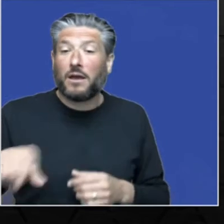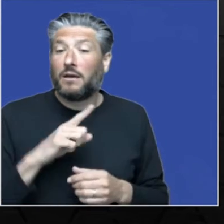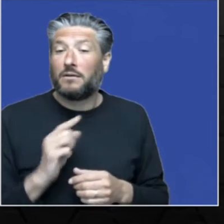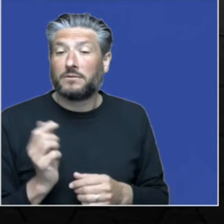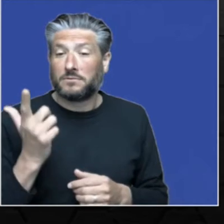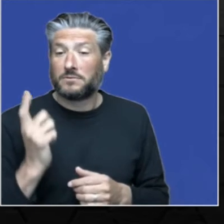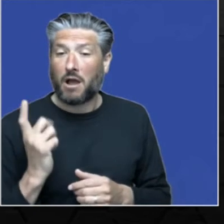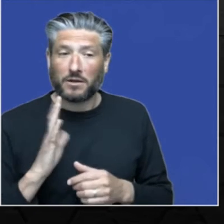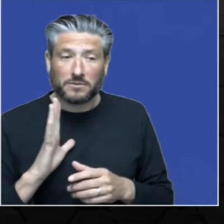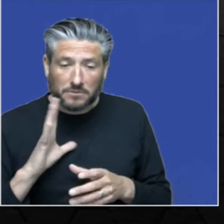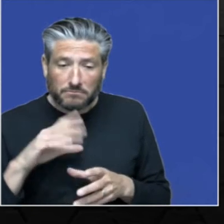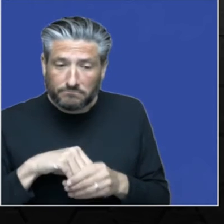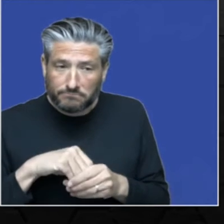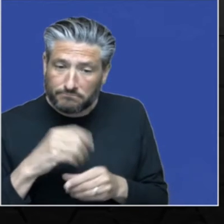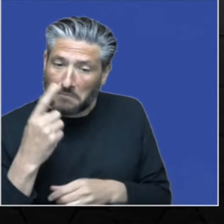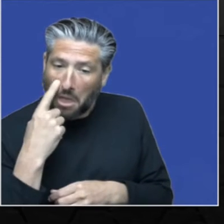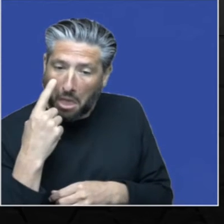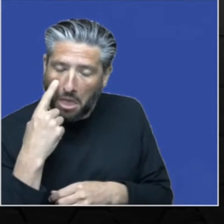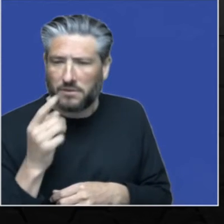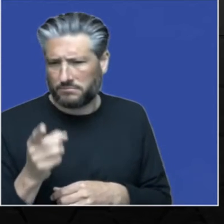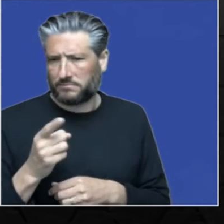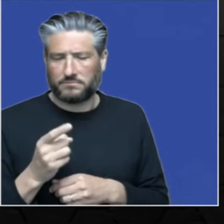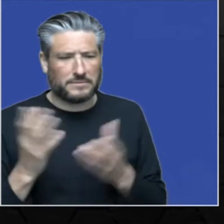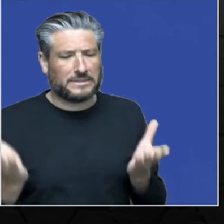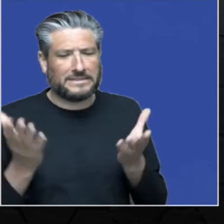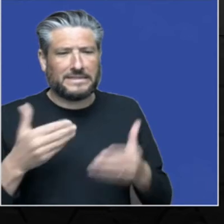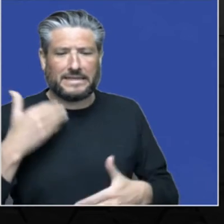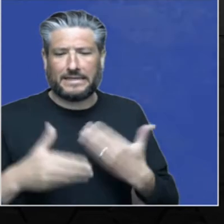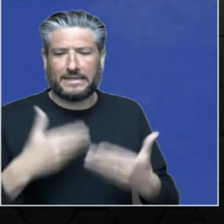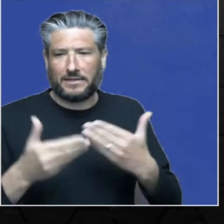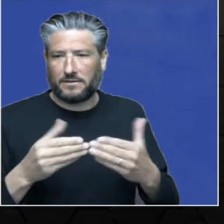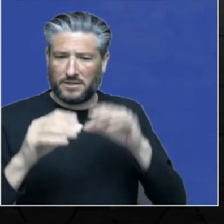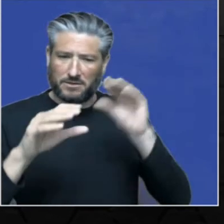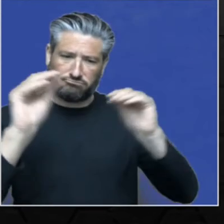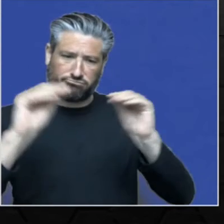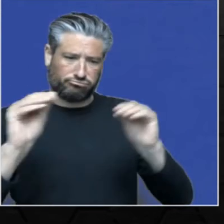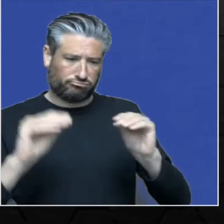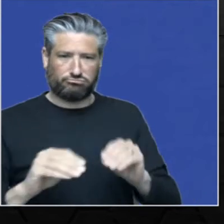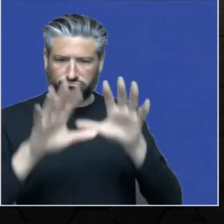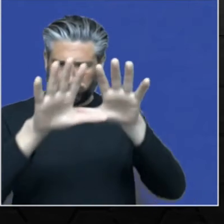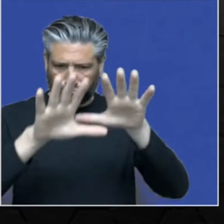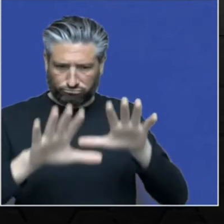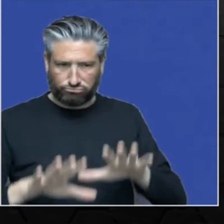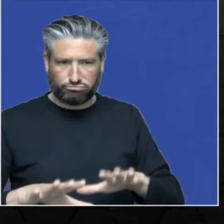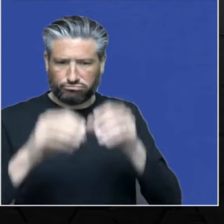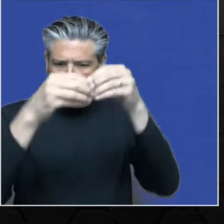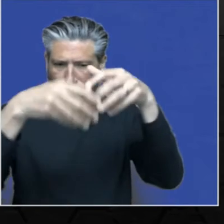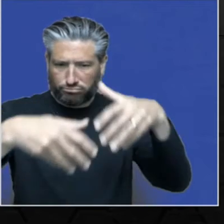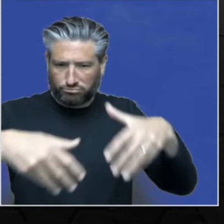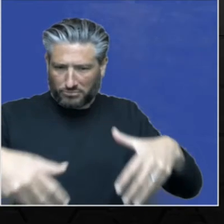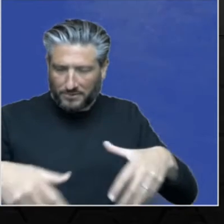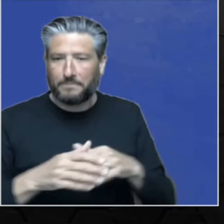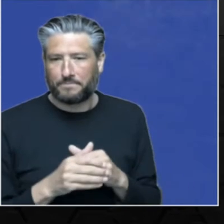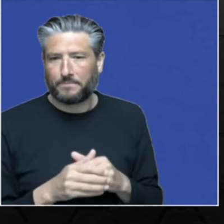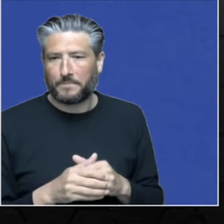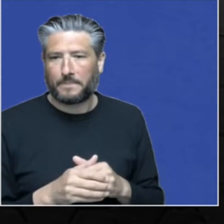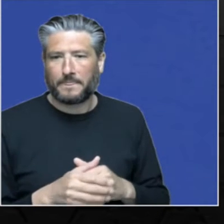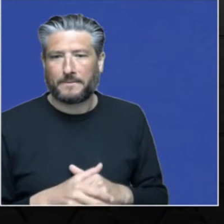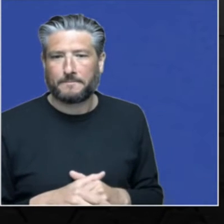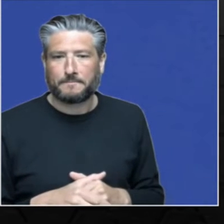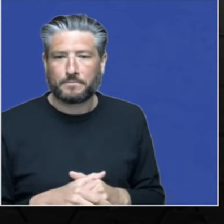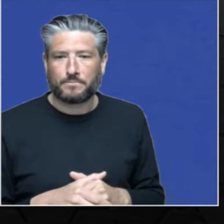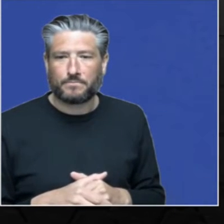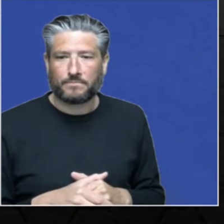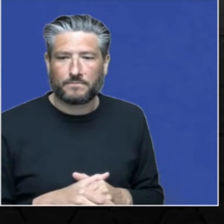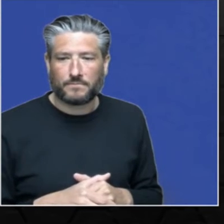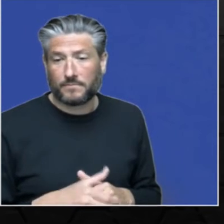you can actually write the dialogue that the bot will have with the user. And here you can check it. So you